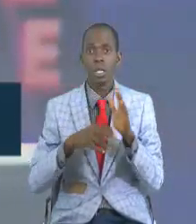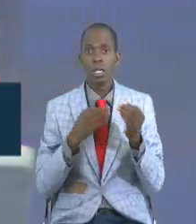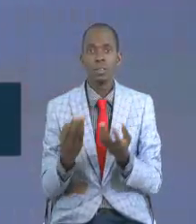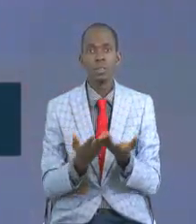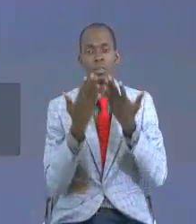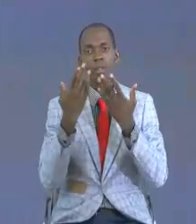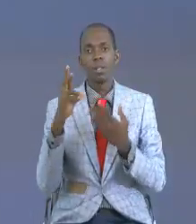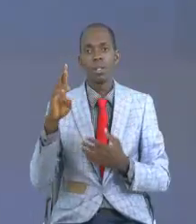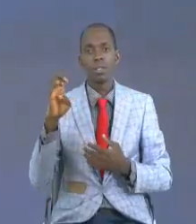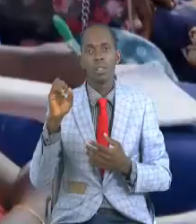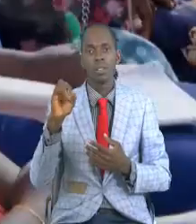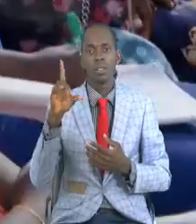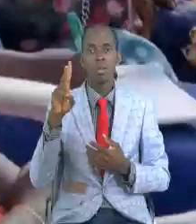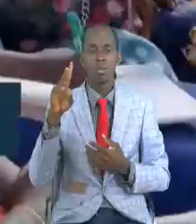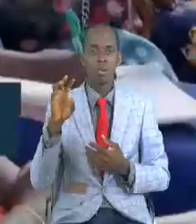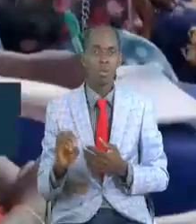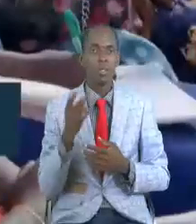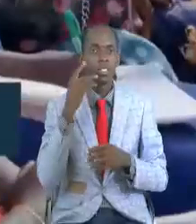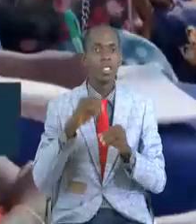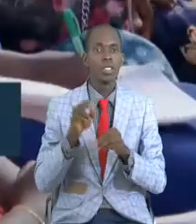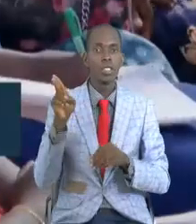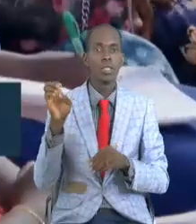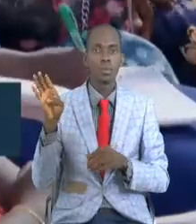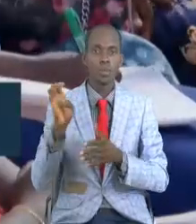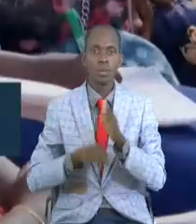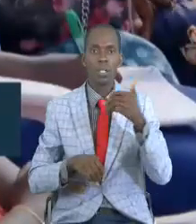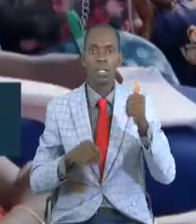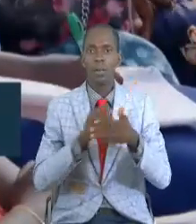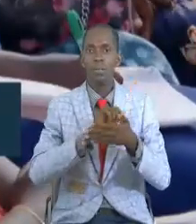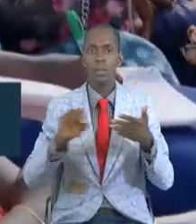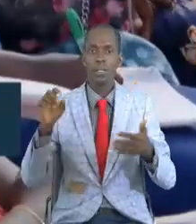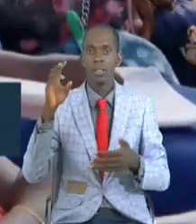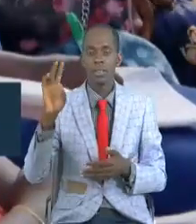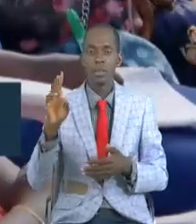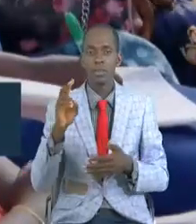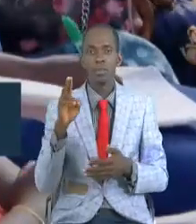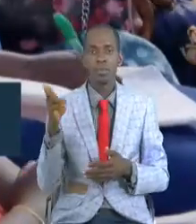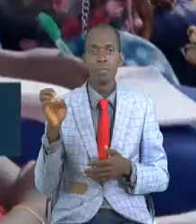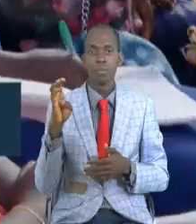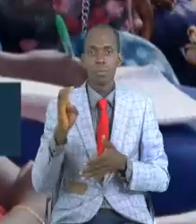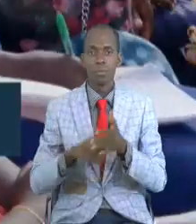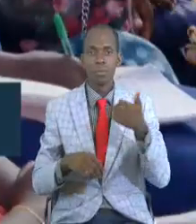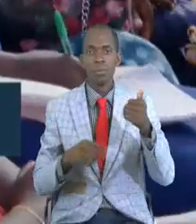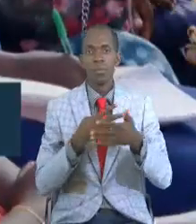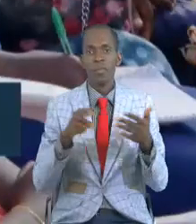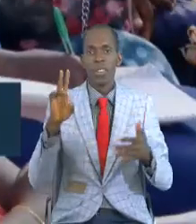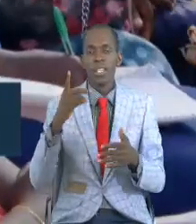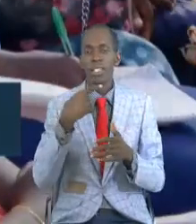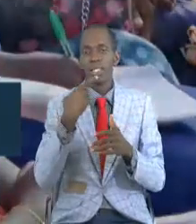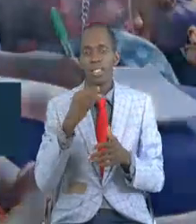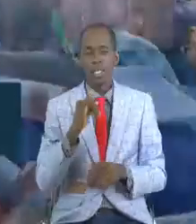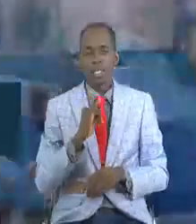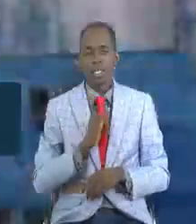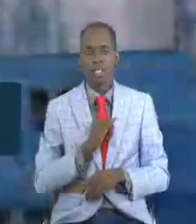at Hebrews chapter 10, reading from verse 7. Then said I, lo, I